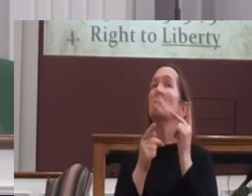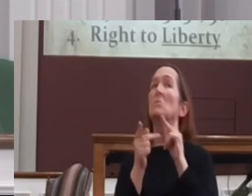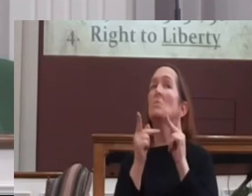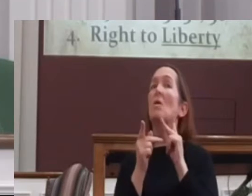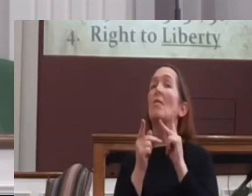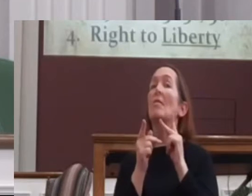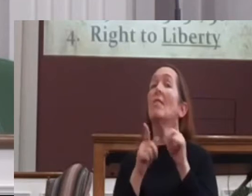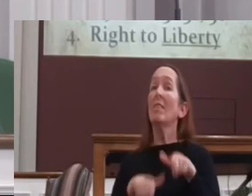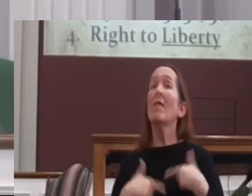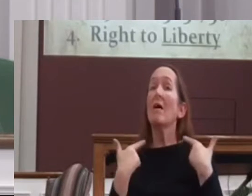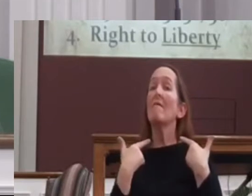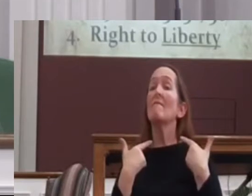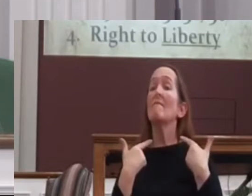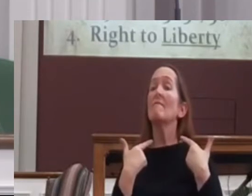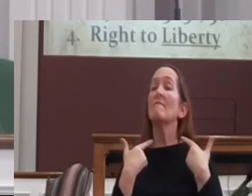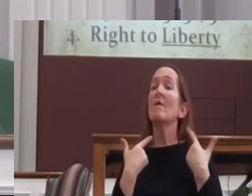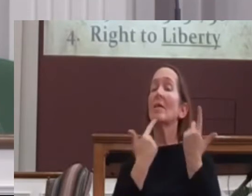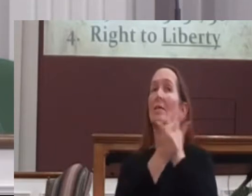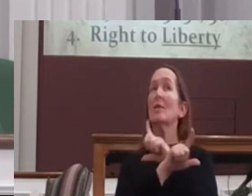Life,